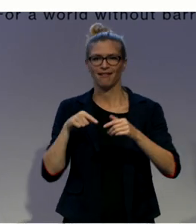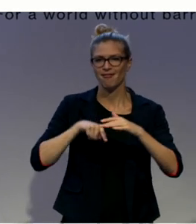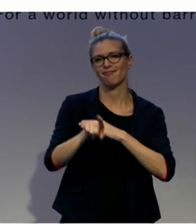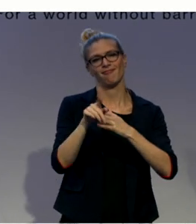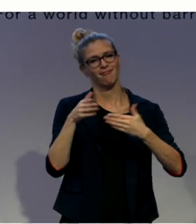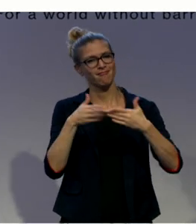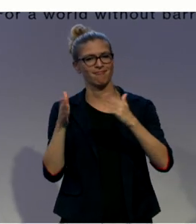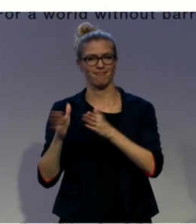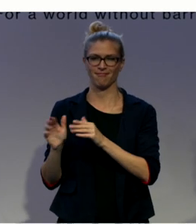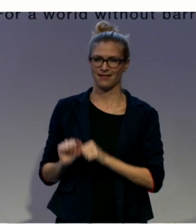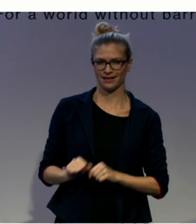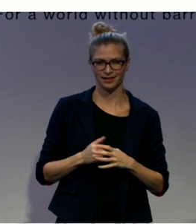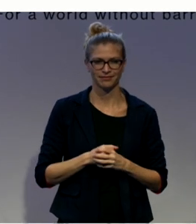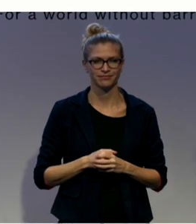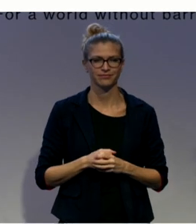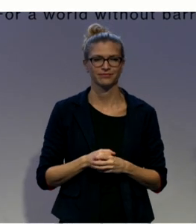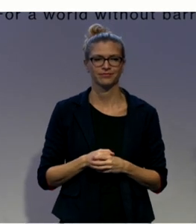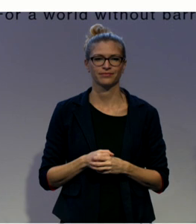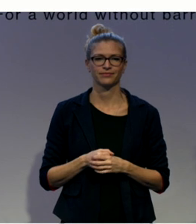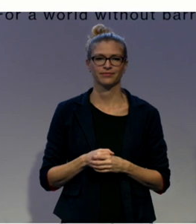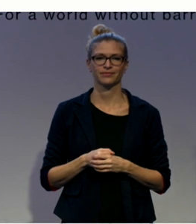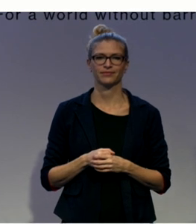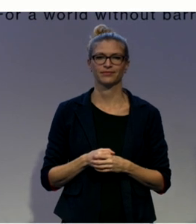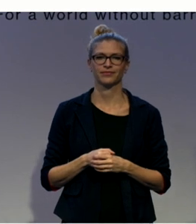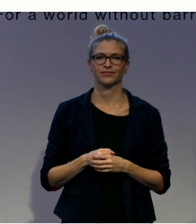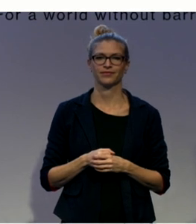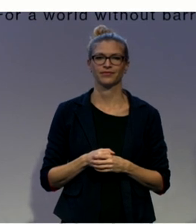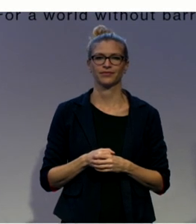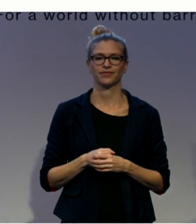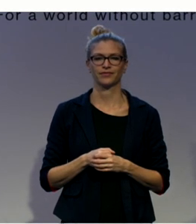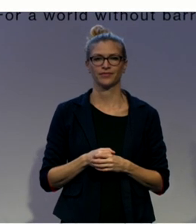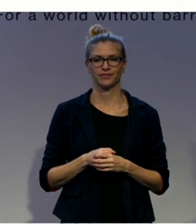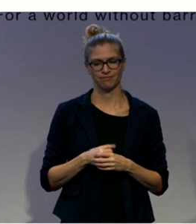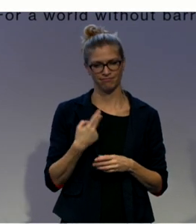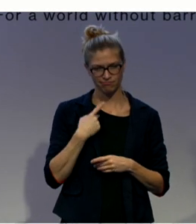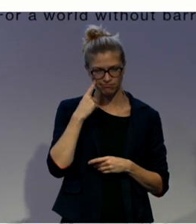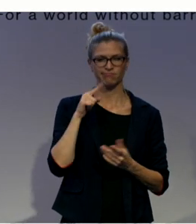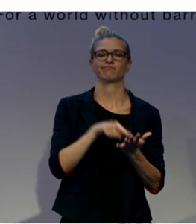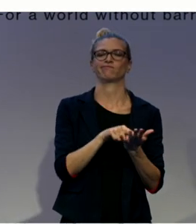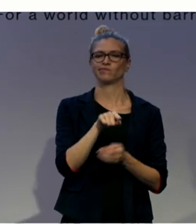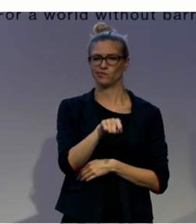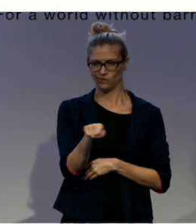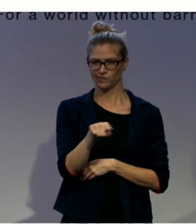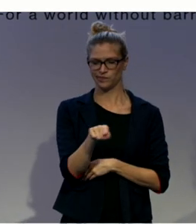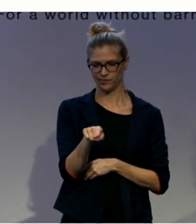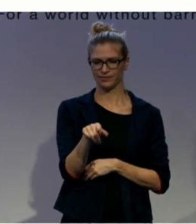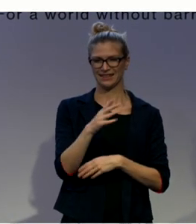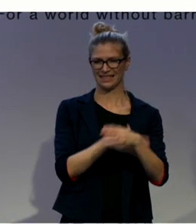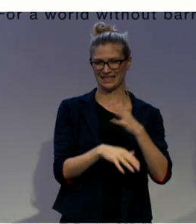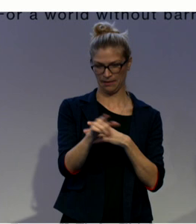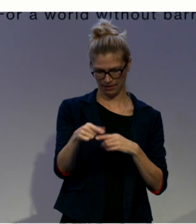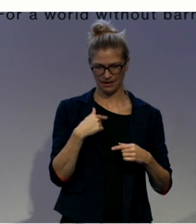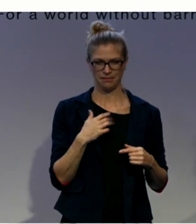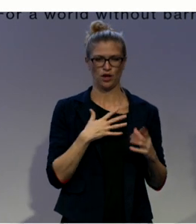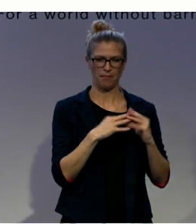the identifying and assessing people with disability together with PPCIL. We also invite decision